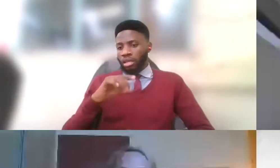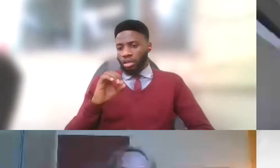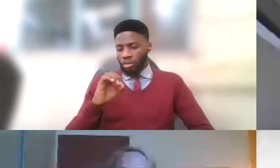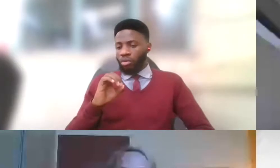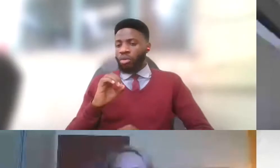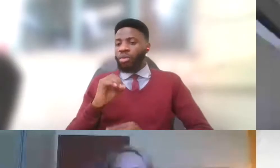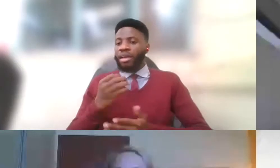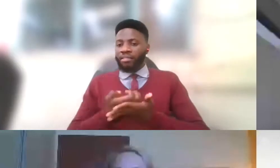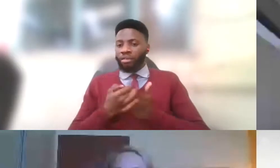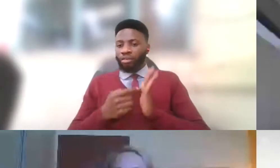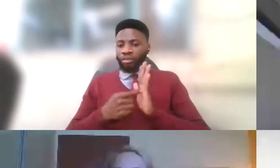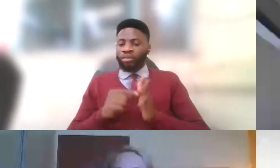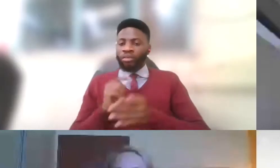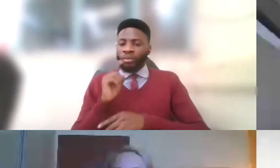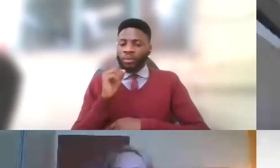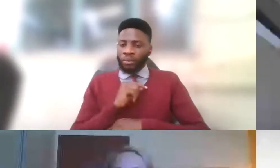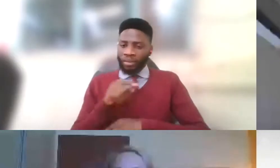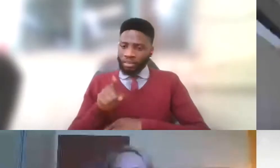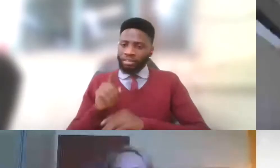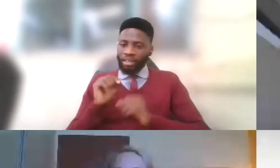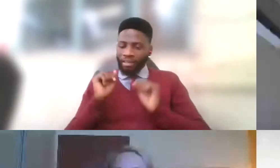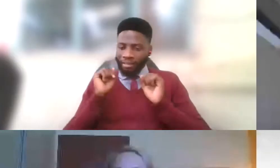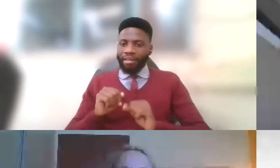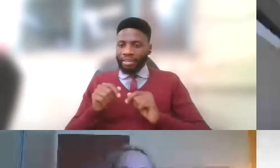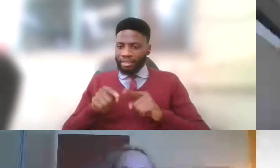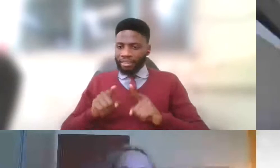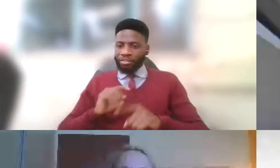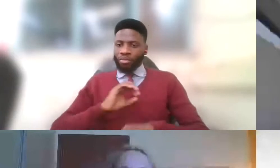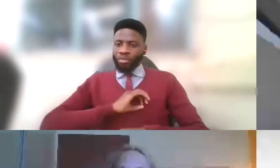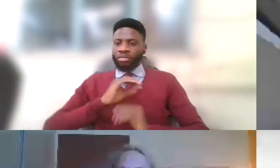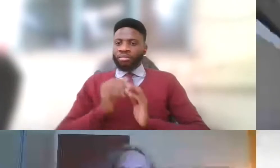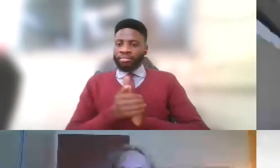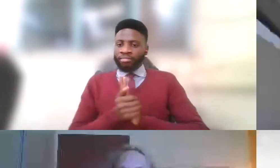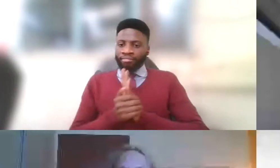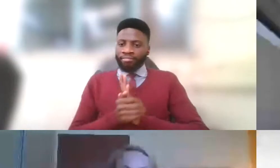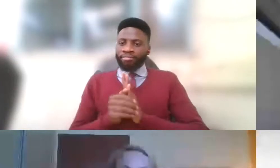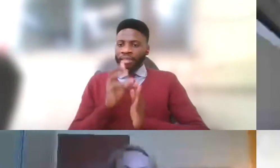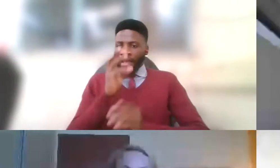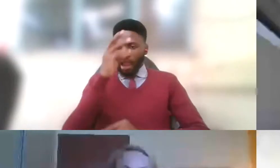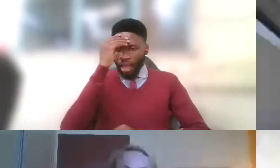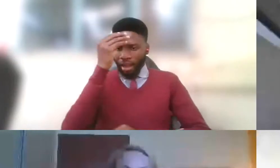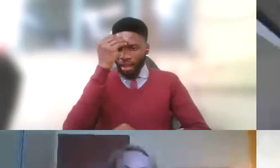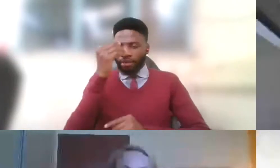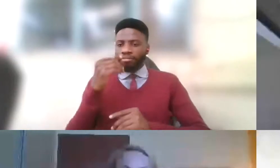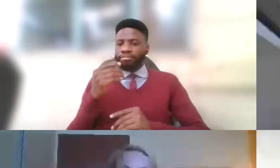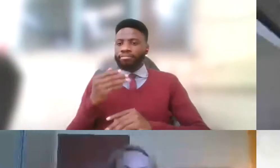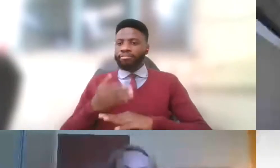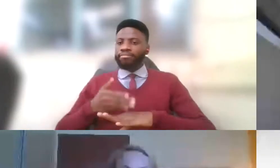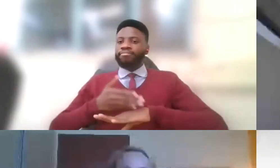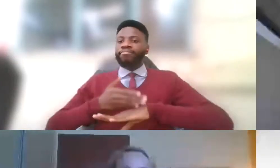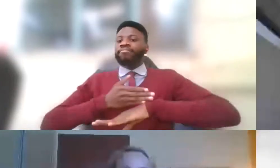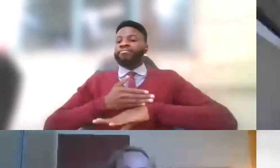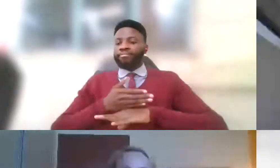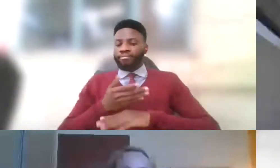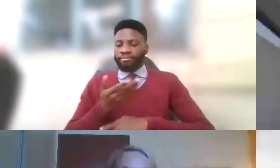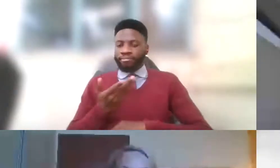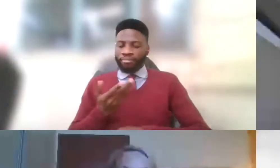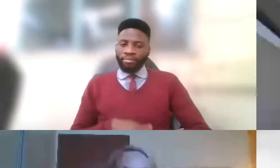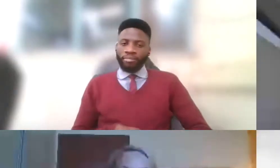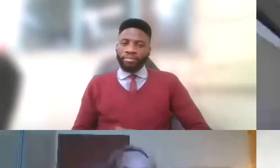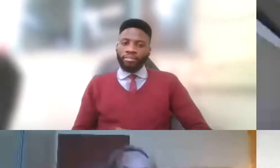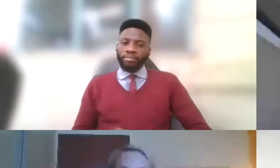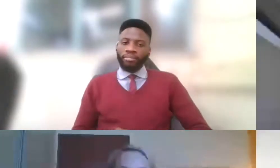things. Jenga talked about how do people hire today, and what do employers look